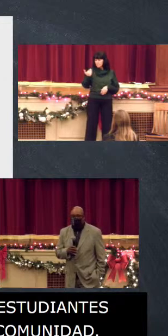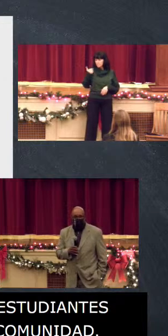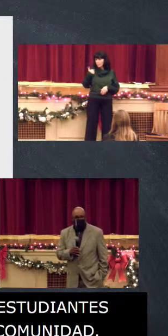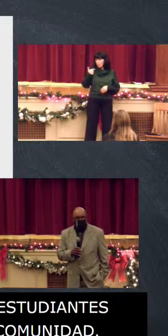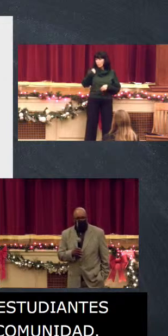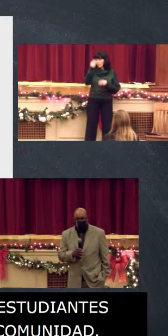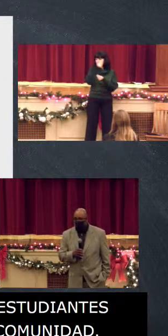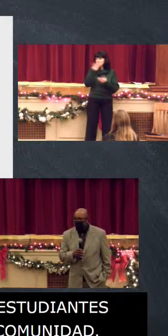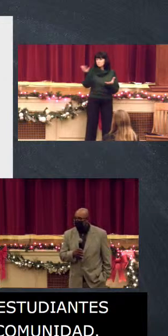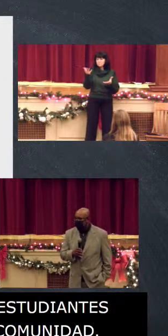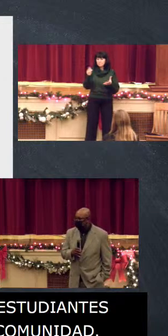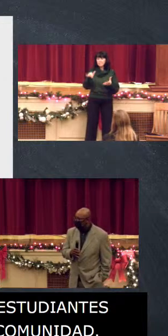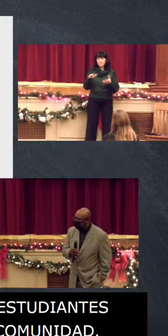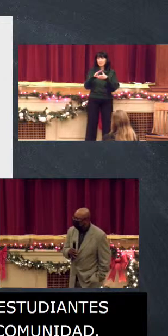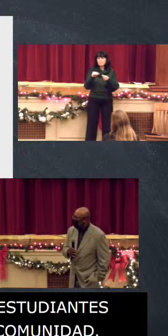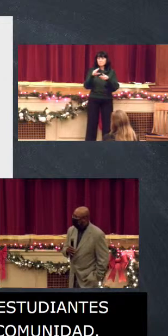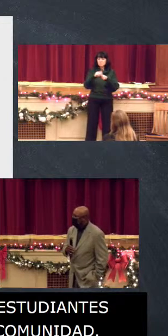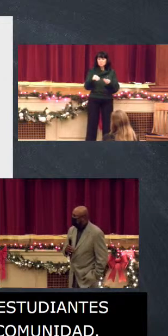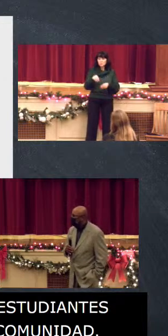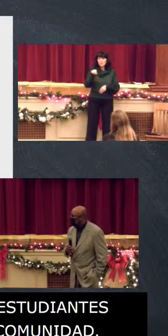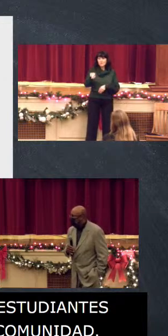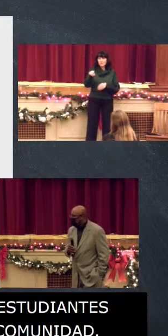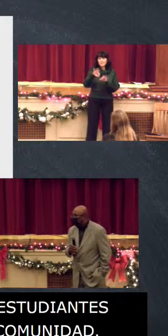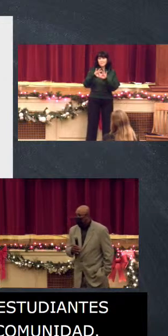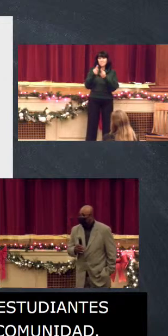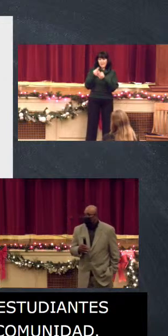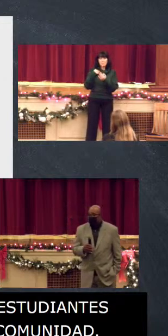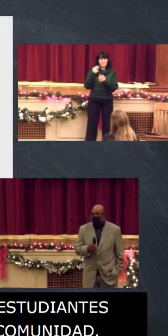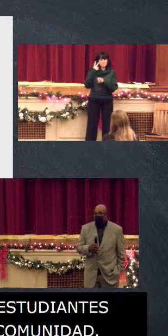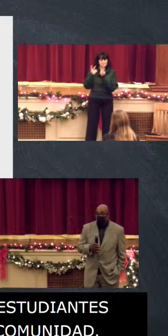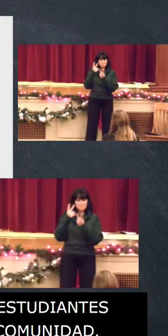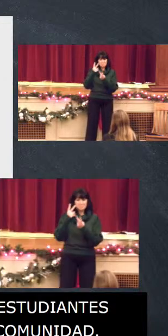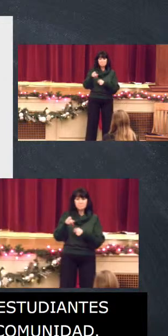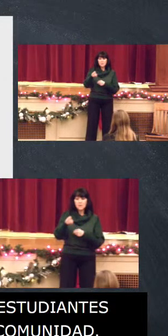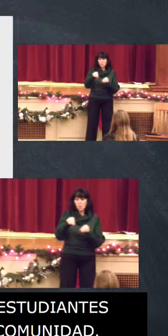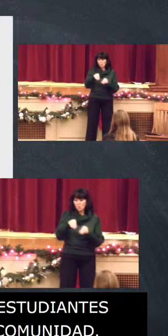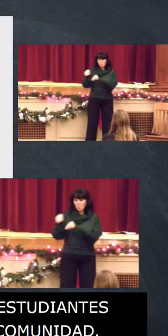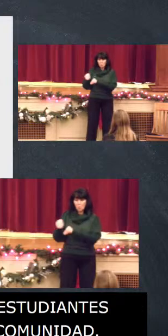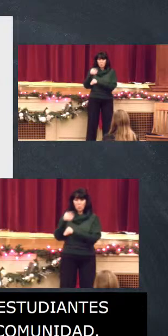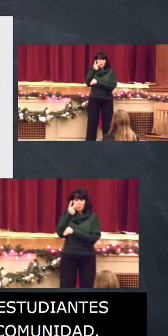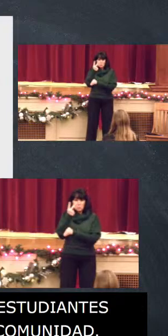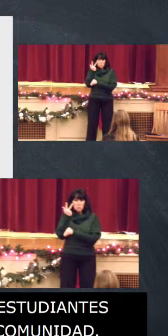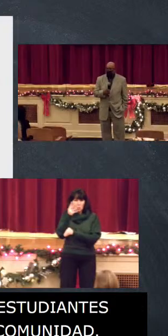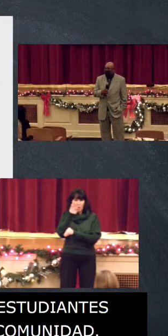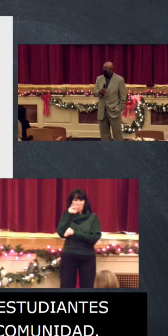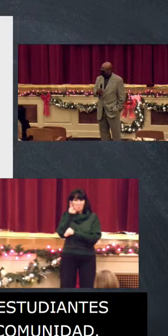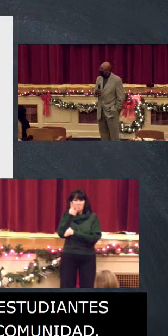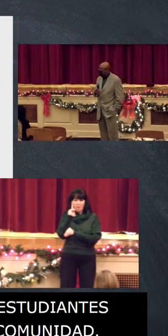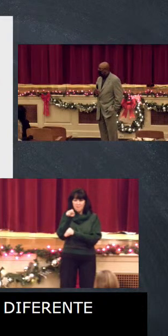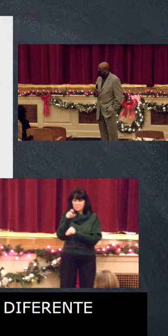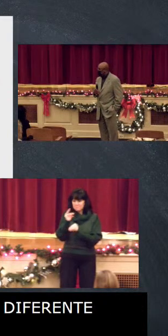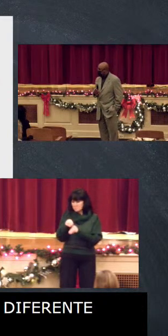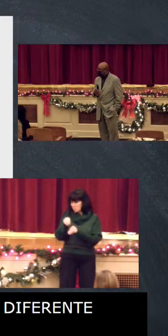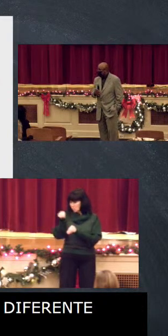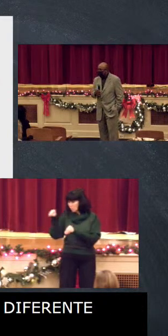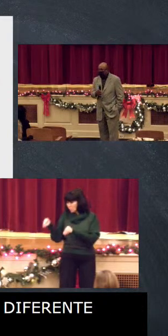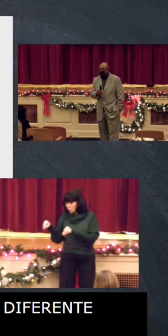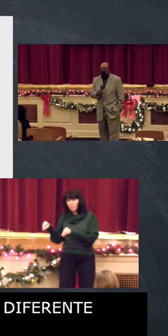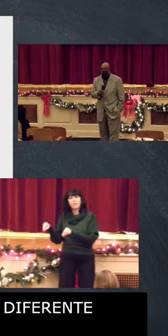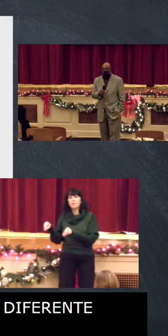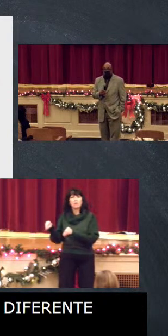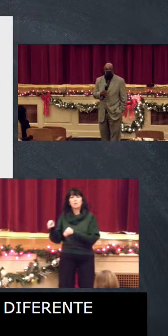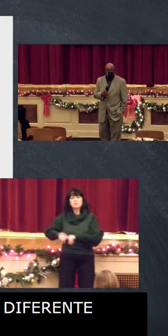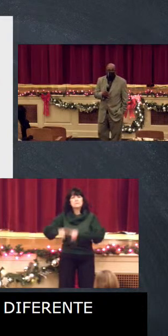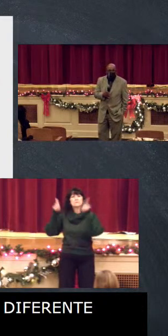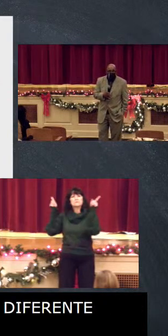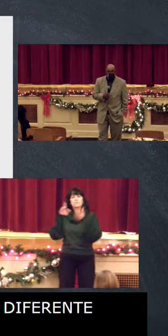have to go to a different school, a different system, different principal. This collaborative, we hope, can address that as one of the issues. We